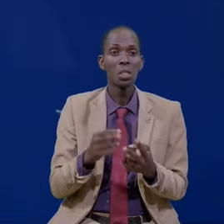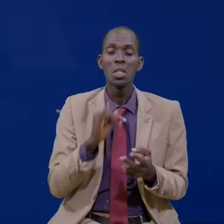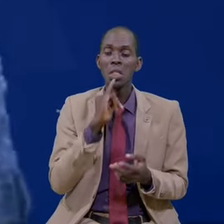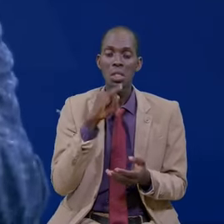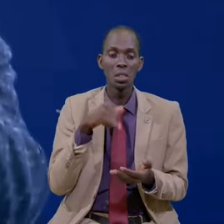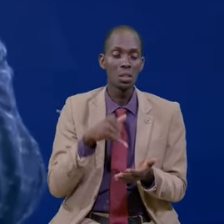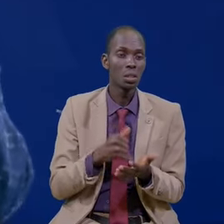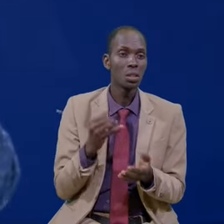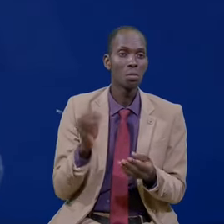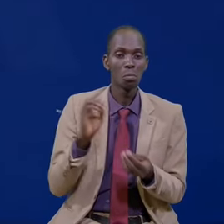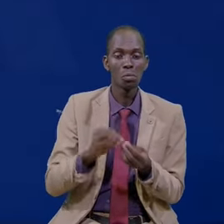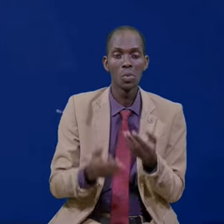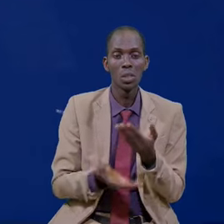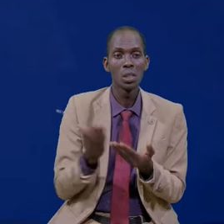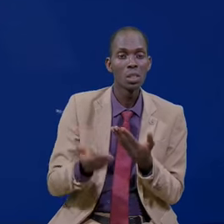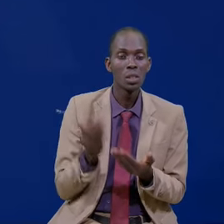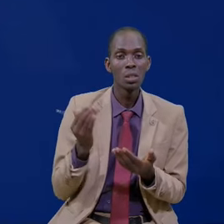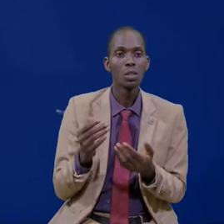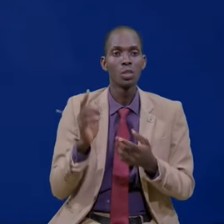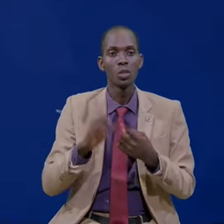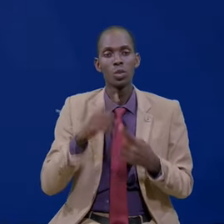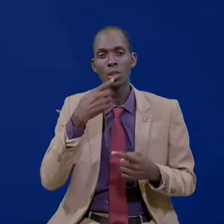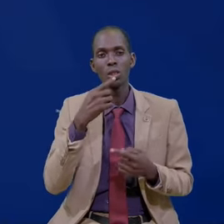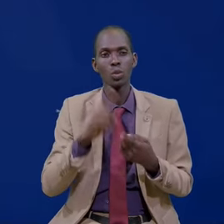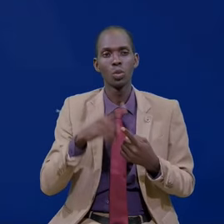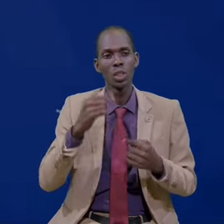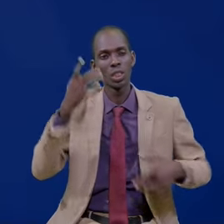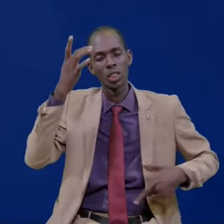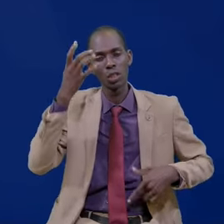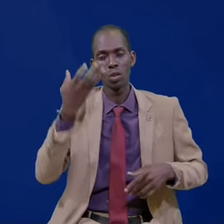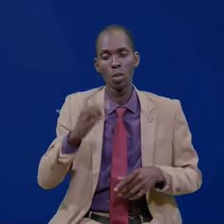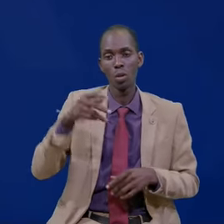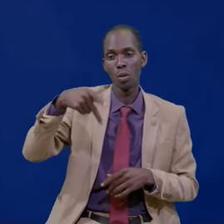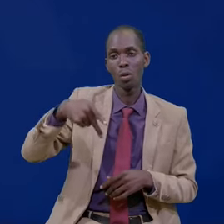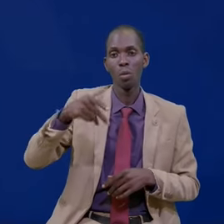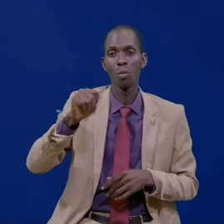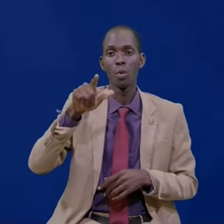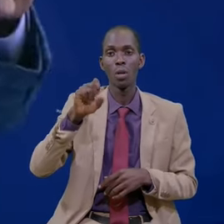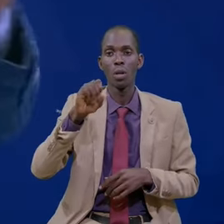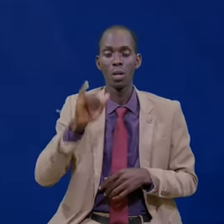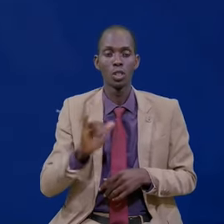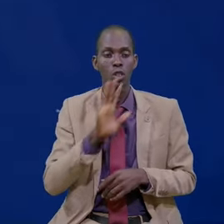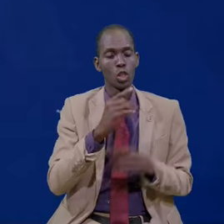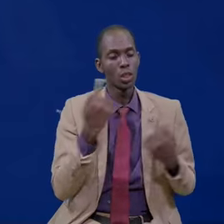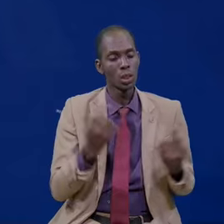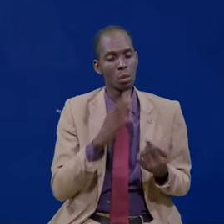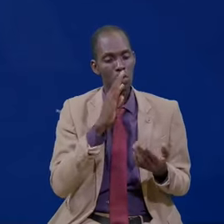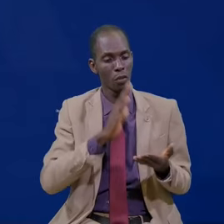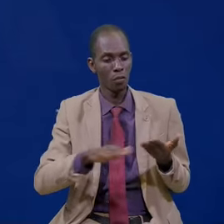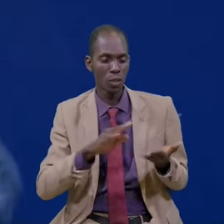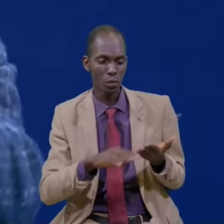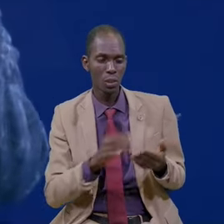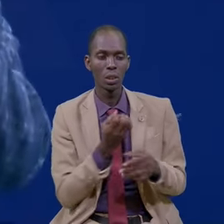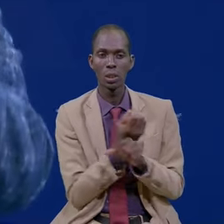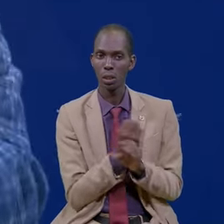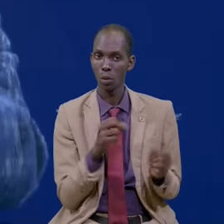say to the seek of the py thy sins but forgiven thee salvation or to